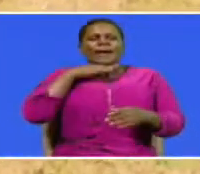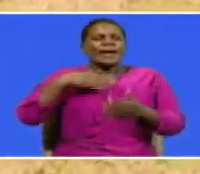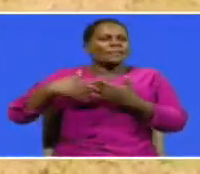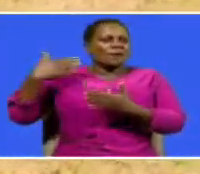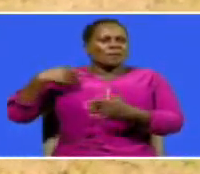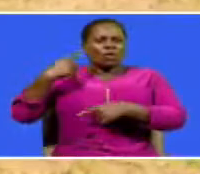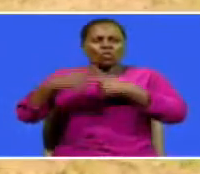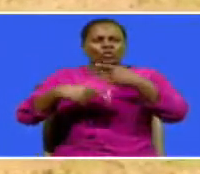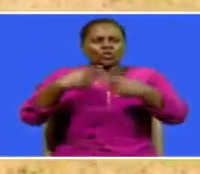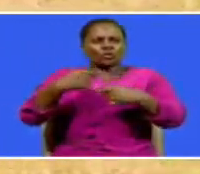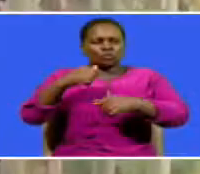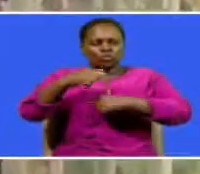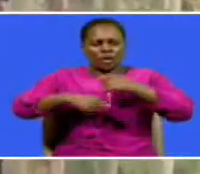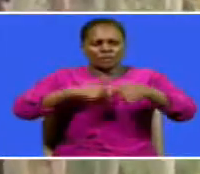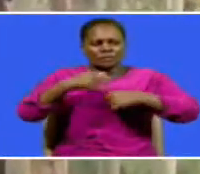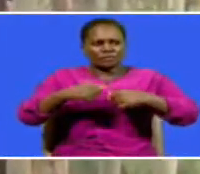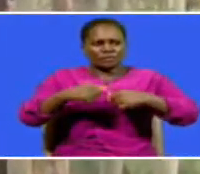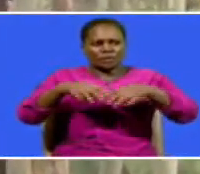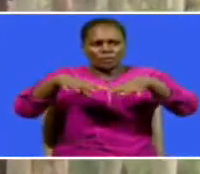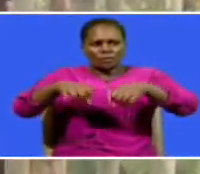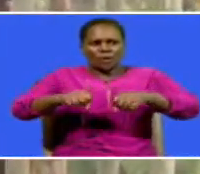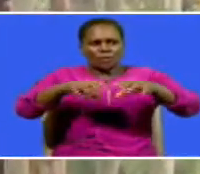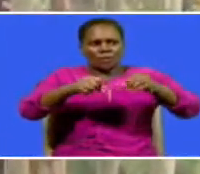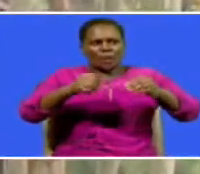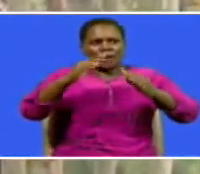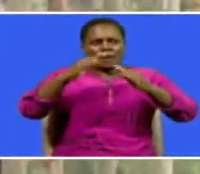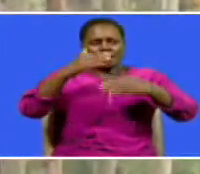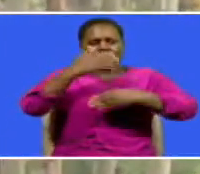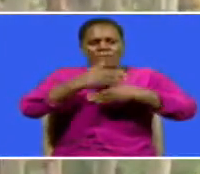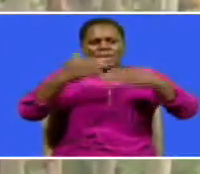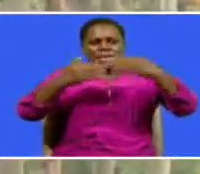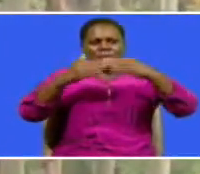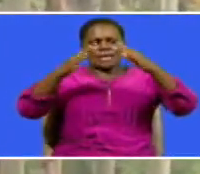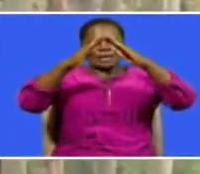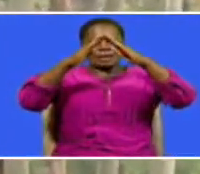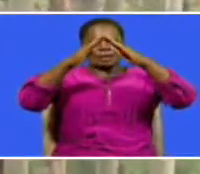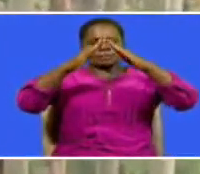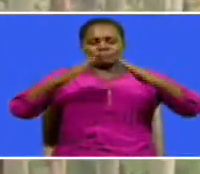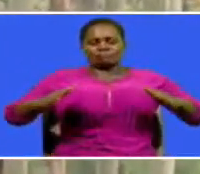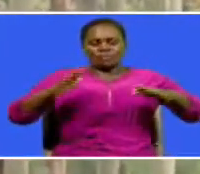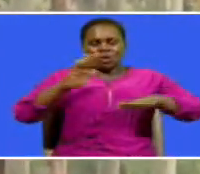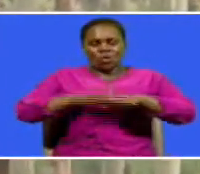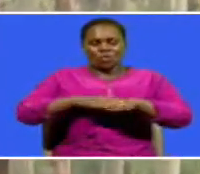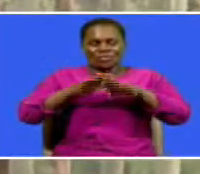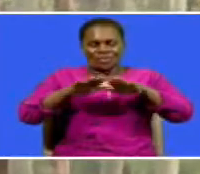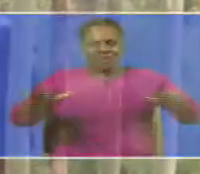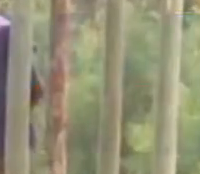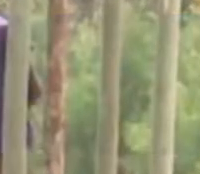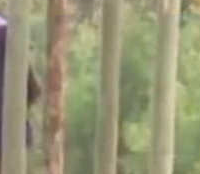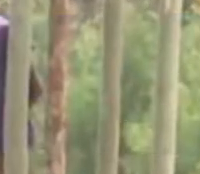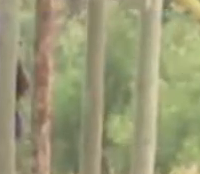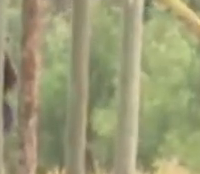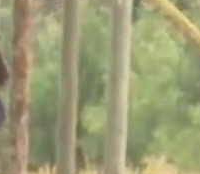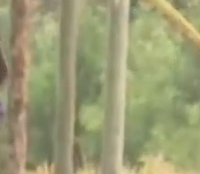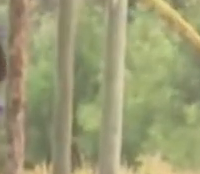continued with their activities as the squatters erected structures on the land.